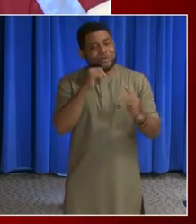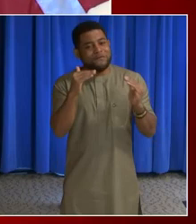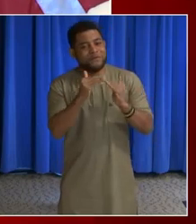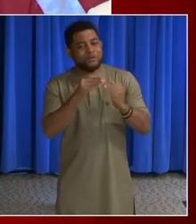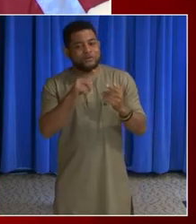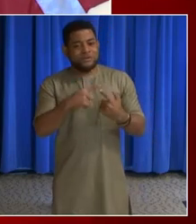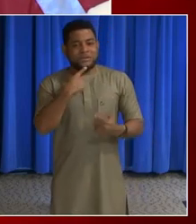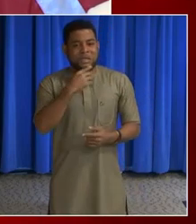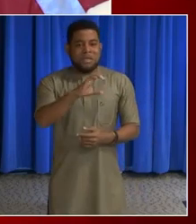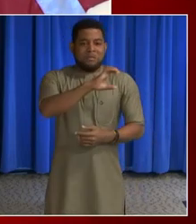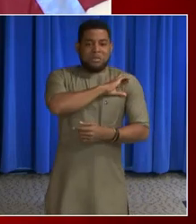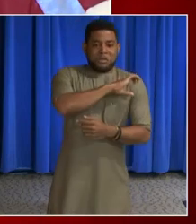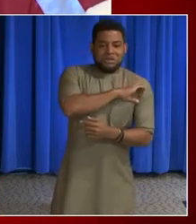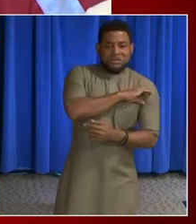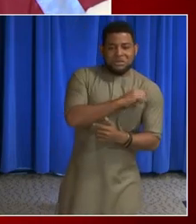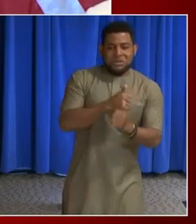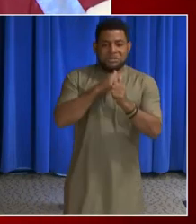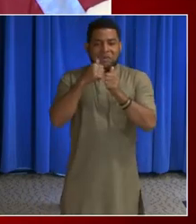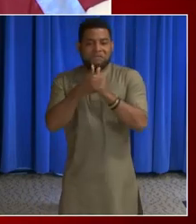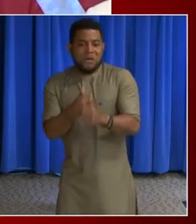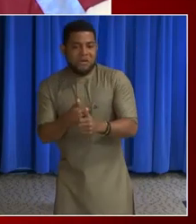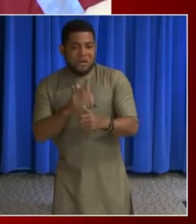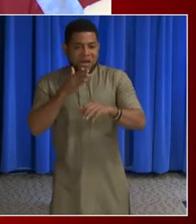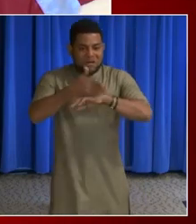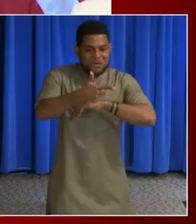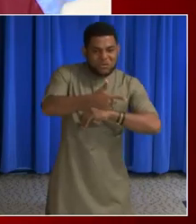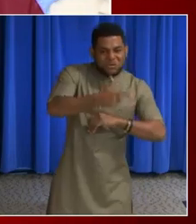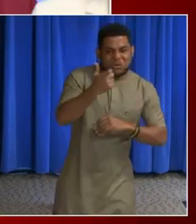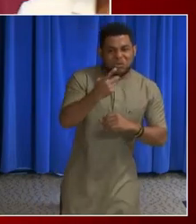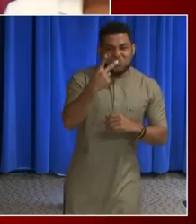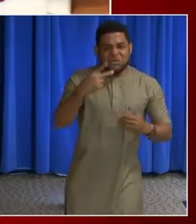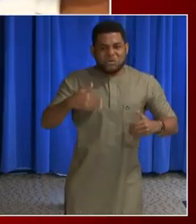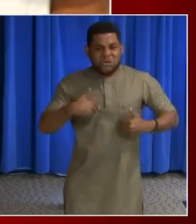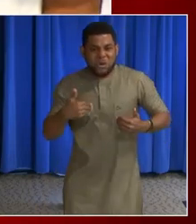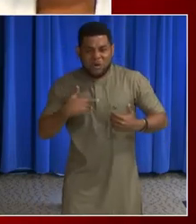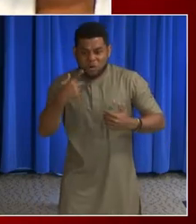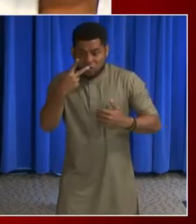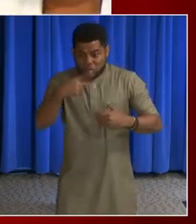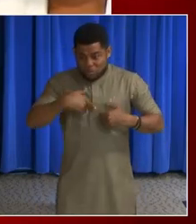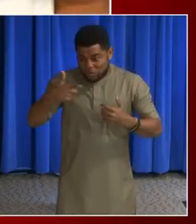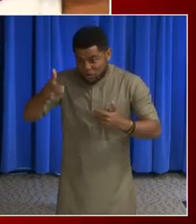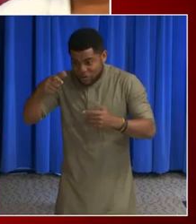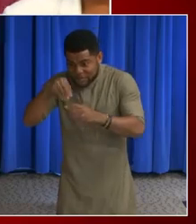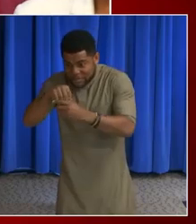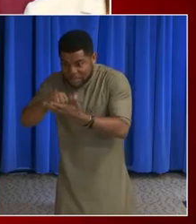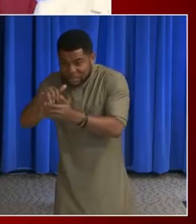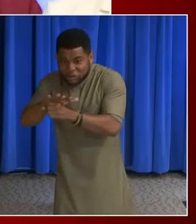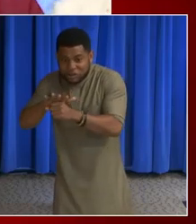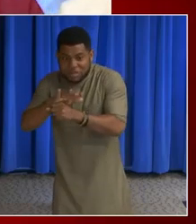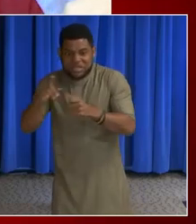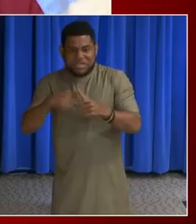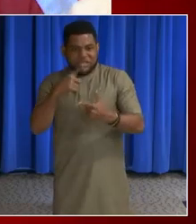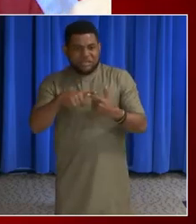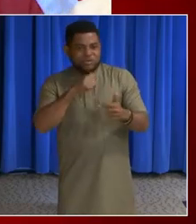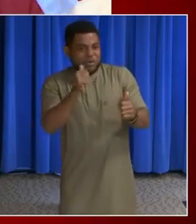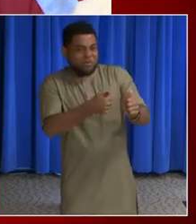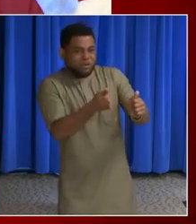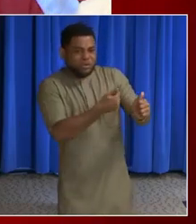officers following a shooting of two juveniles in our community, that police officers shouldn't pursue in that case.